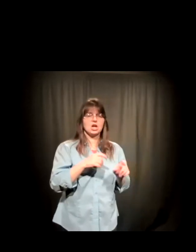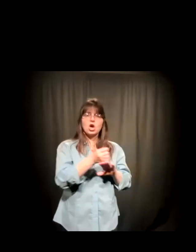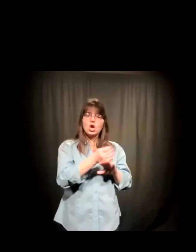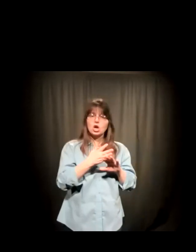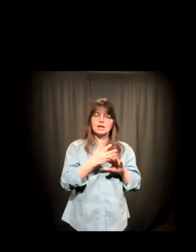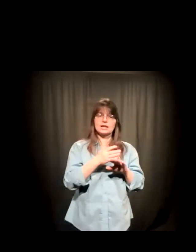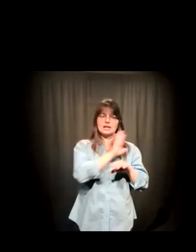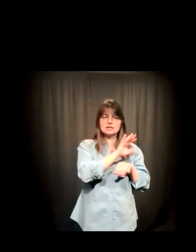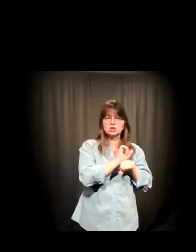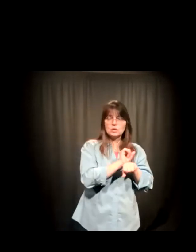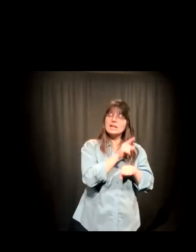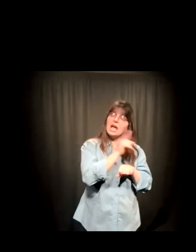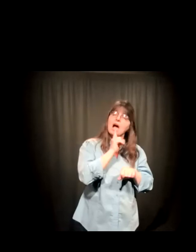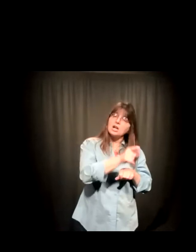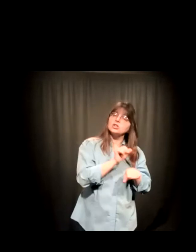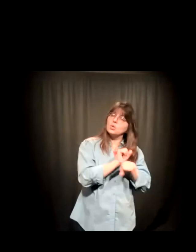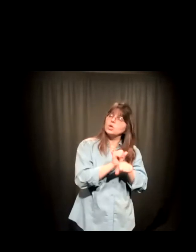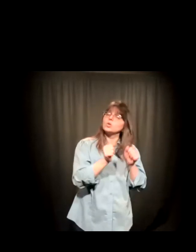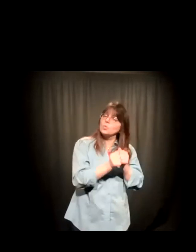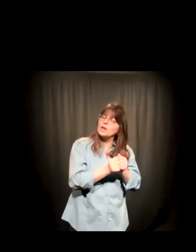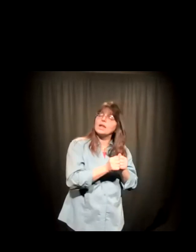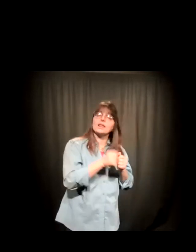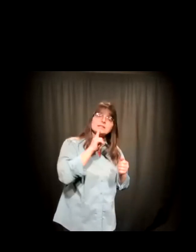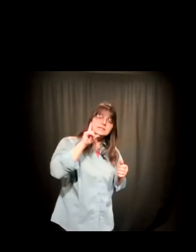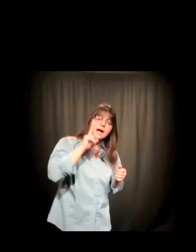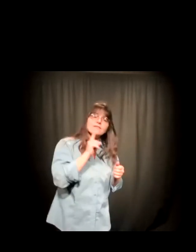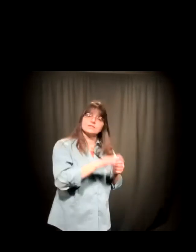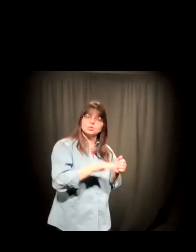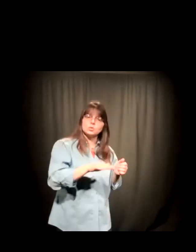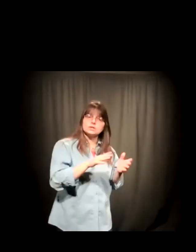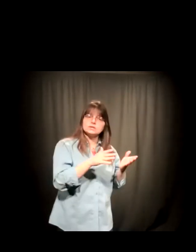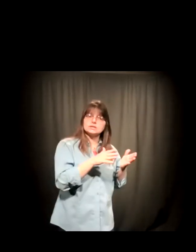with deaf students, and he really seemed to want what was best for them.